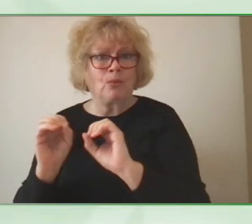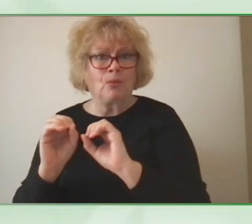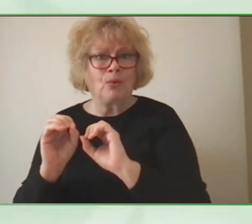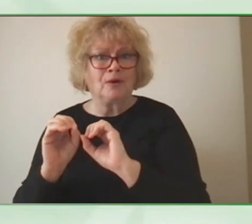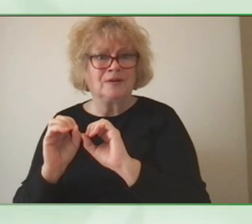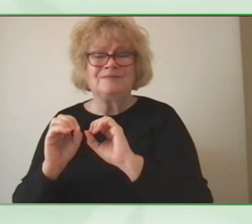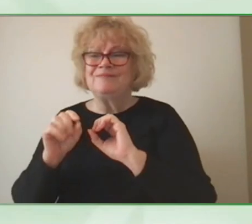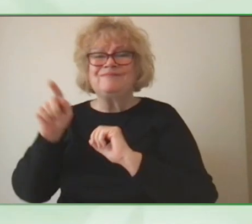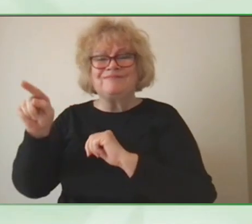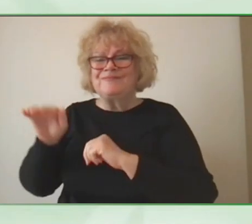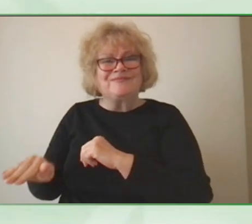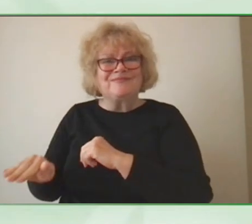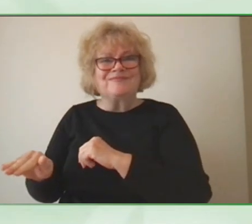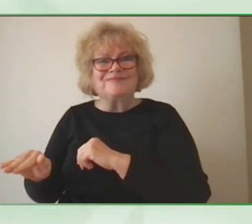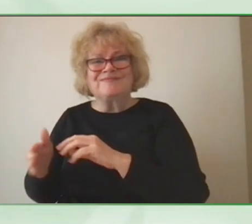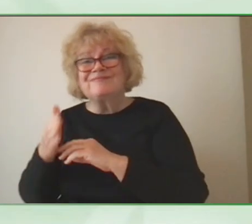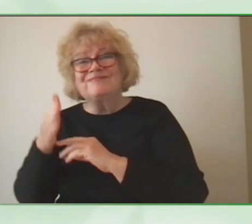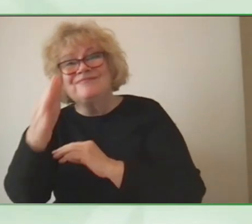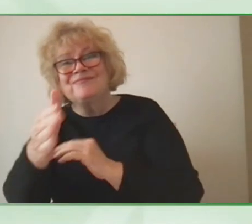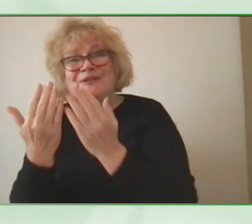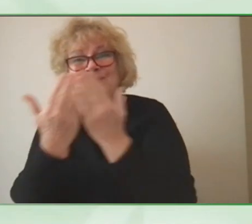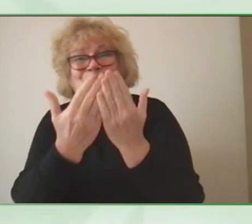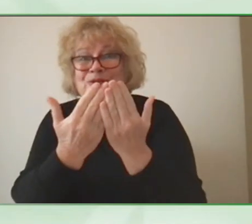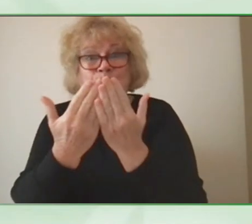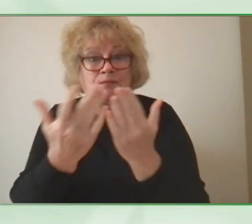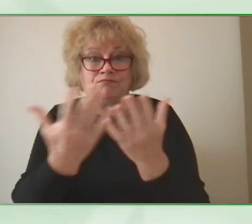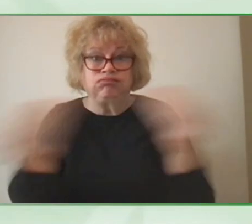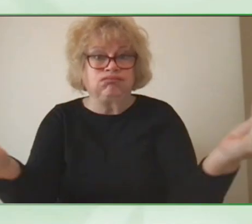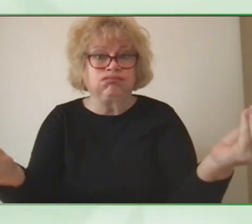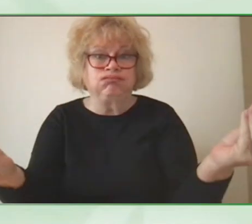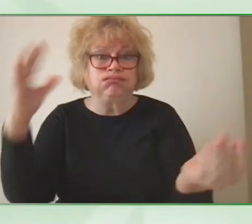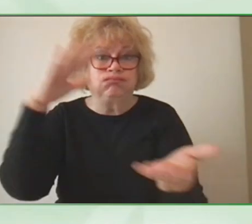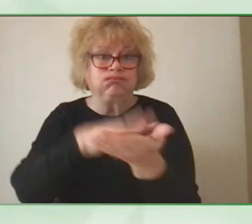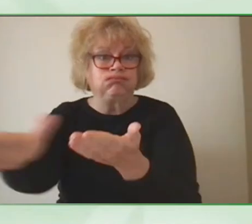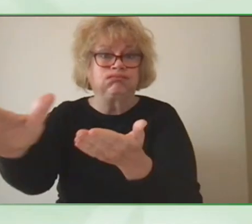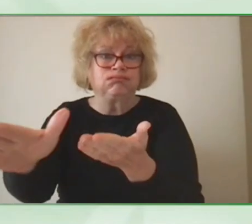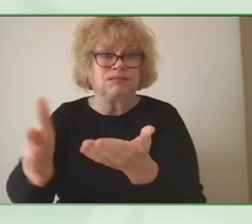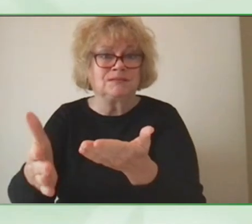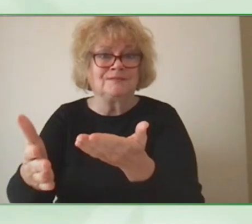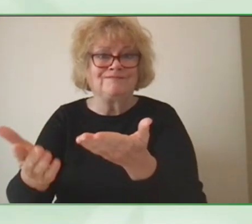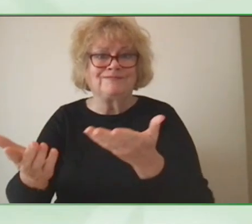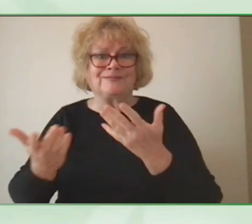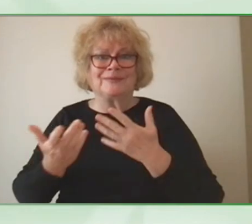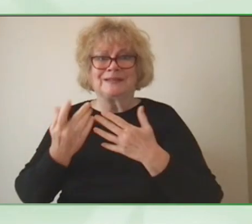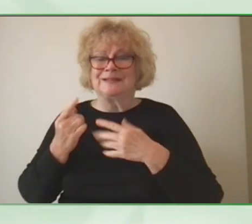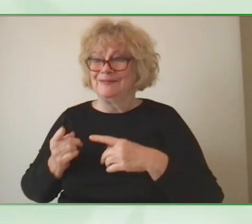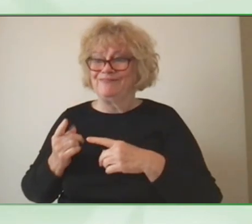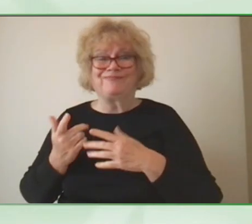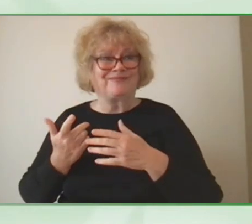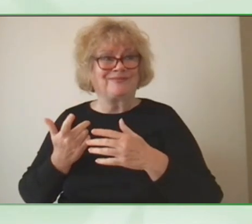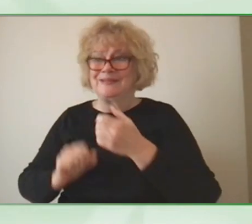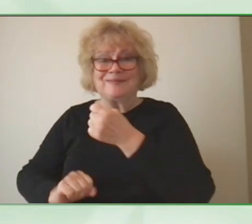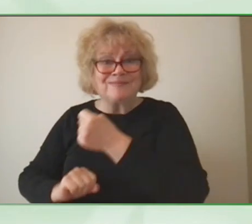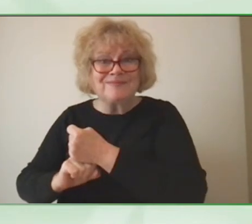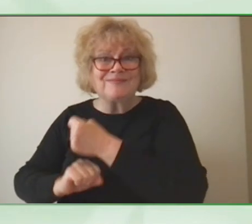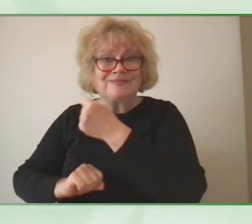there. And the supports that they counted on a daily basis were not available.